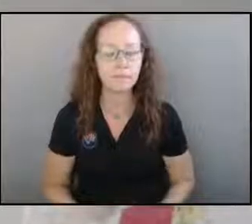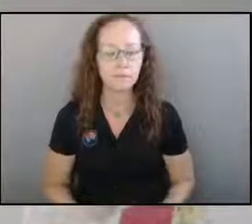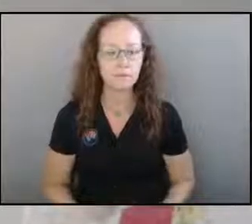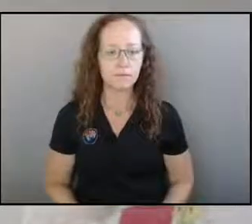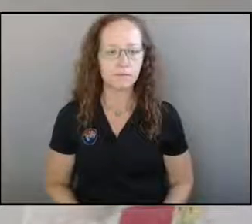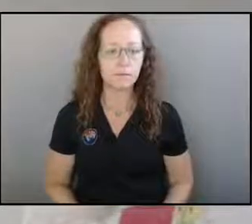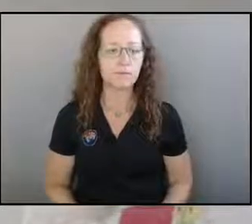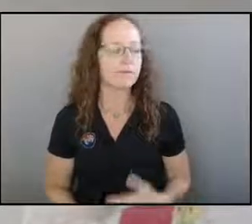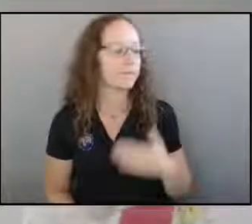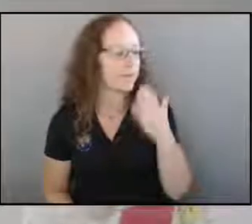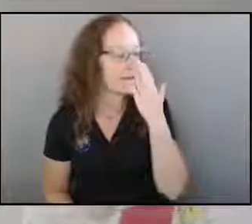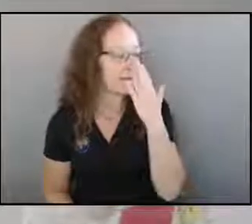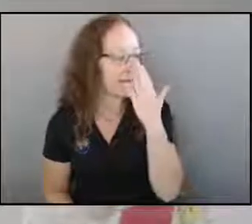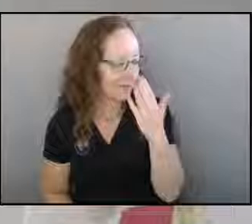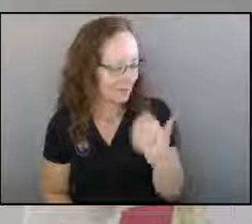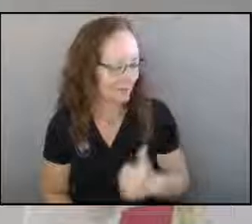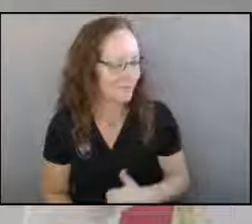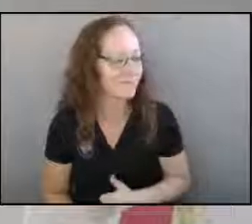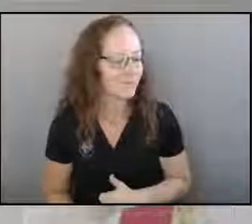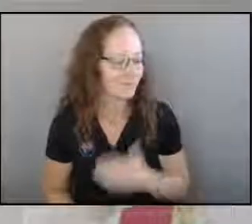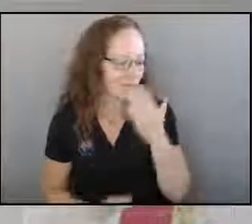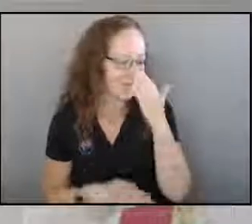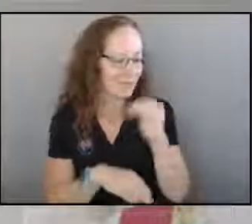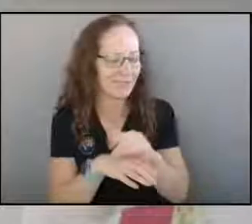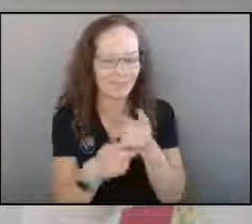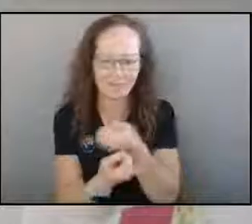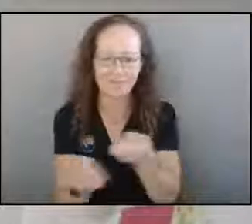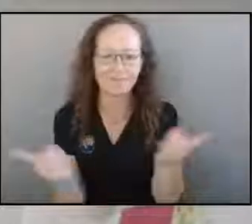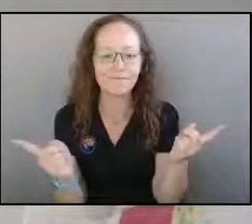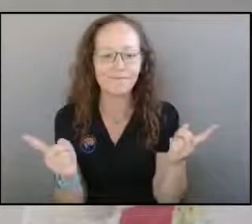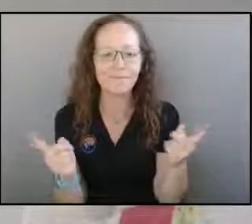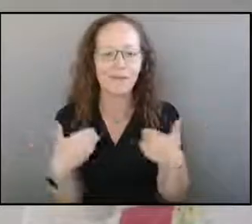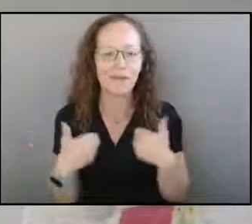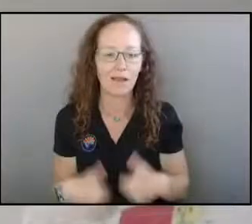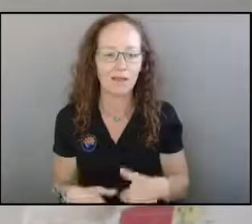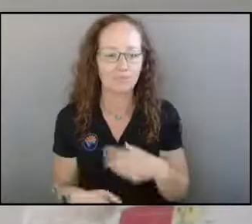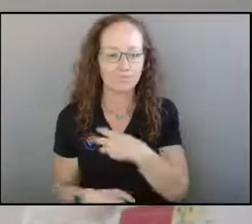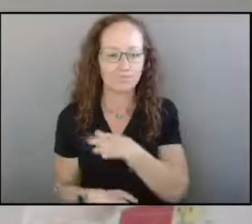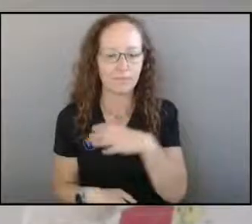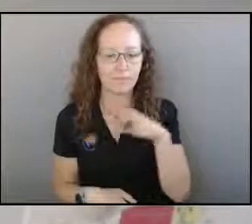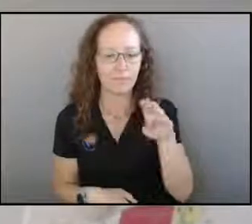Thank you, Celeste. Good evening, everyone. This is Sheriff Baca with Colfax County.